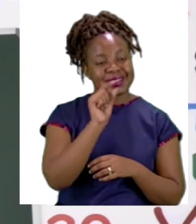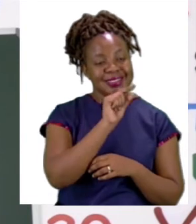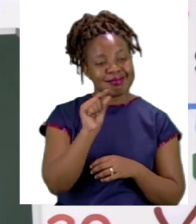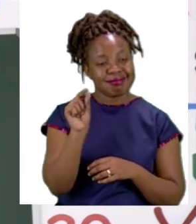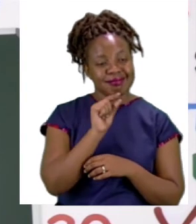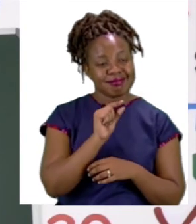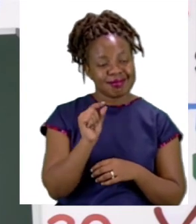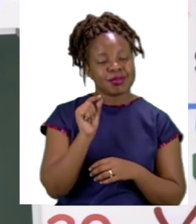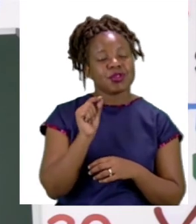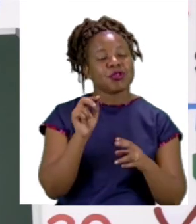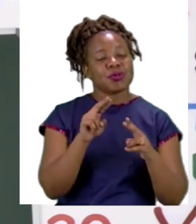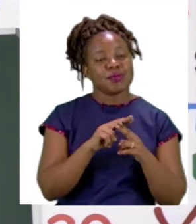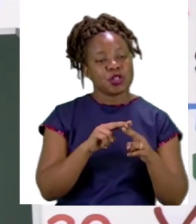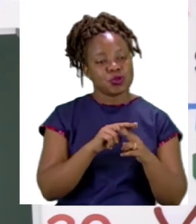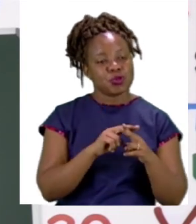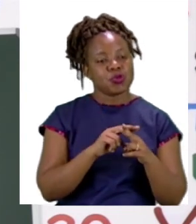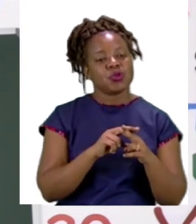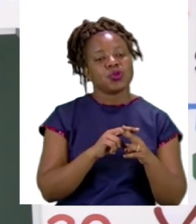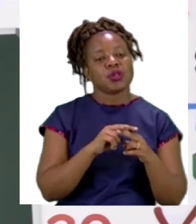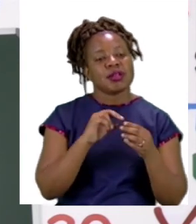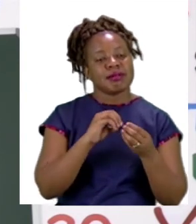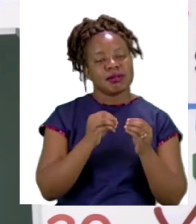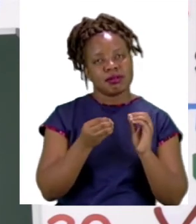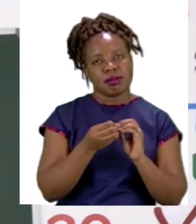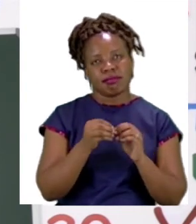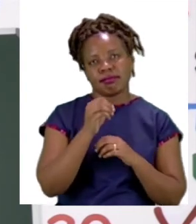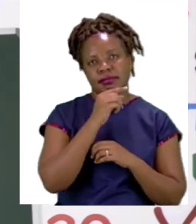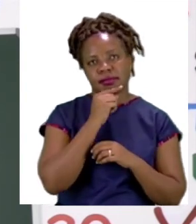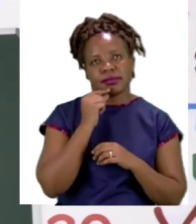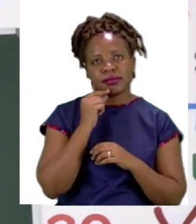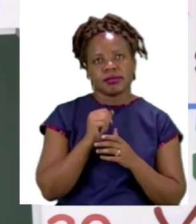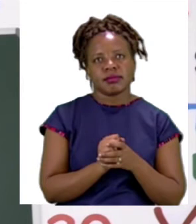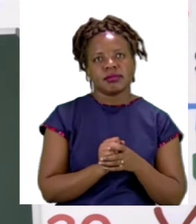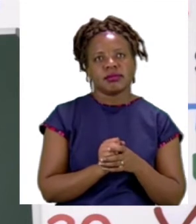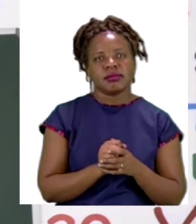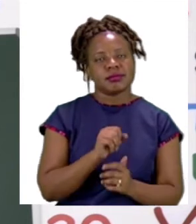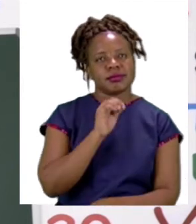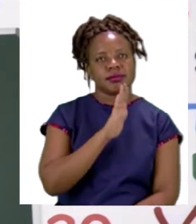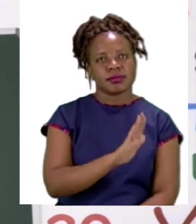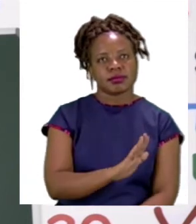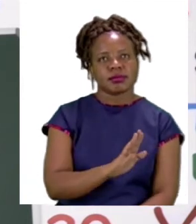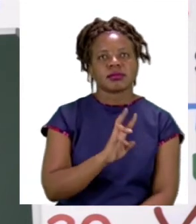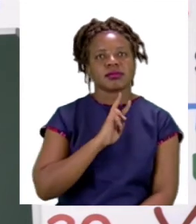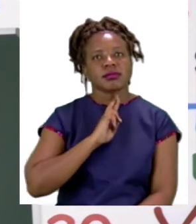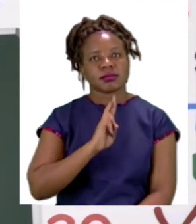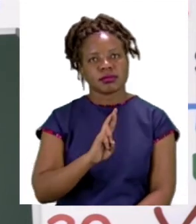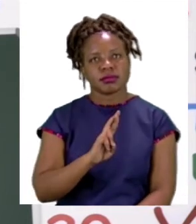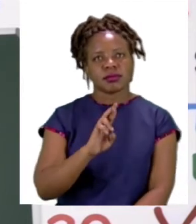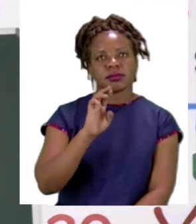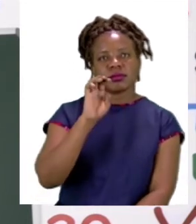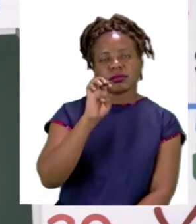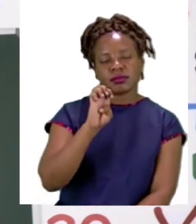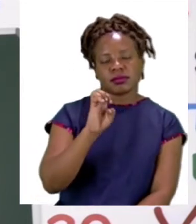the number names. So there are 8 rooms.